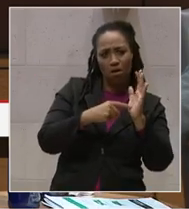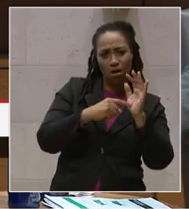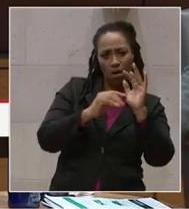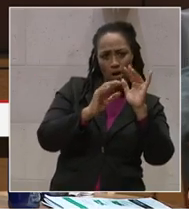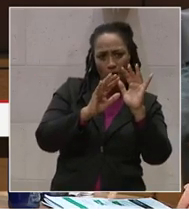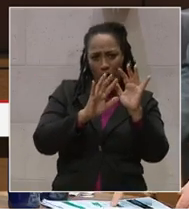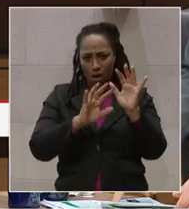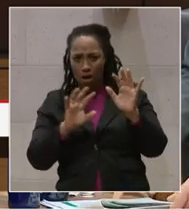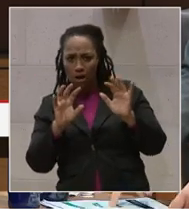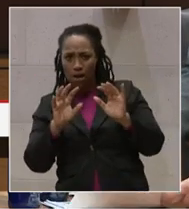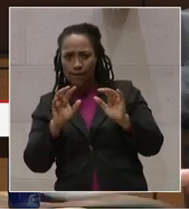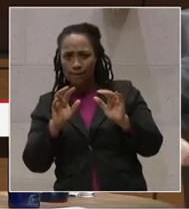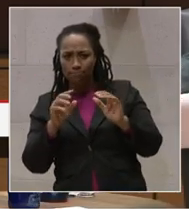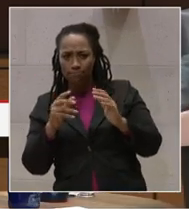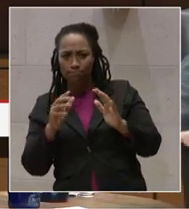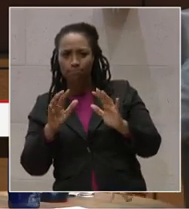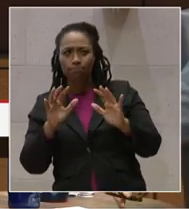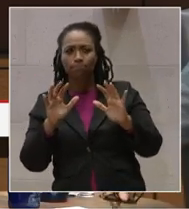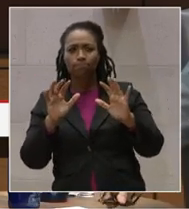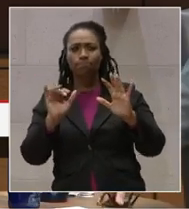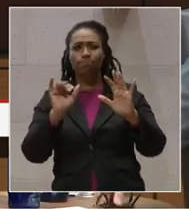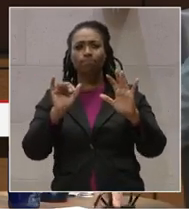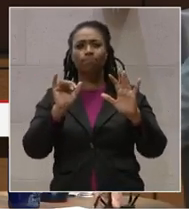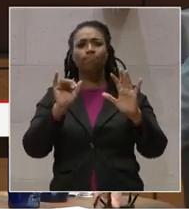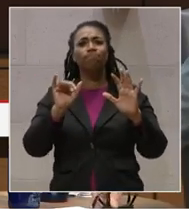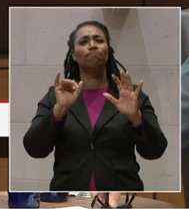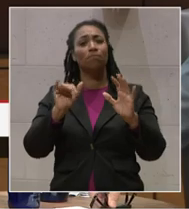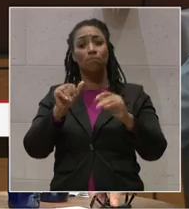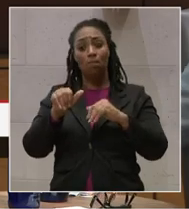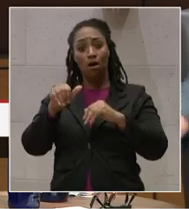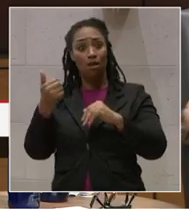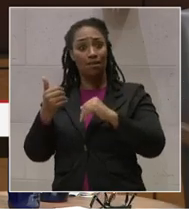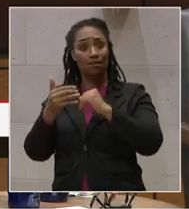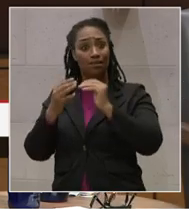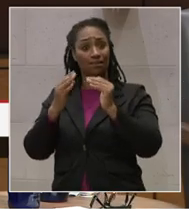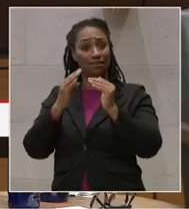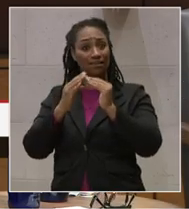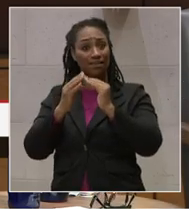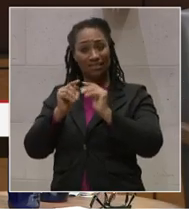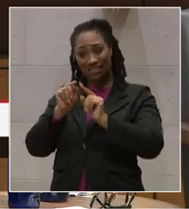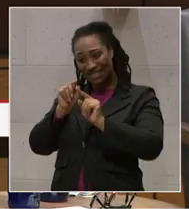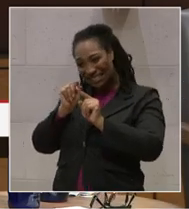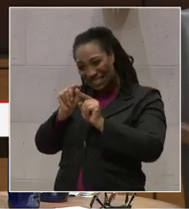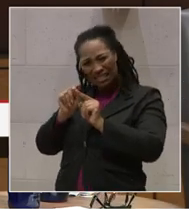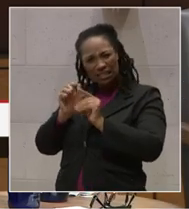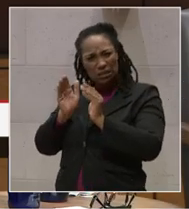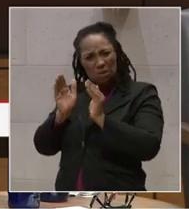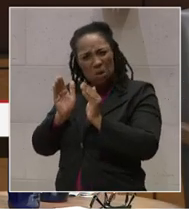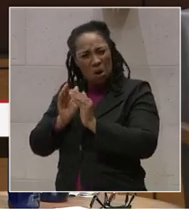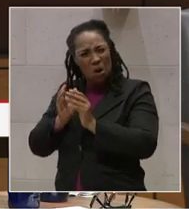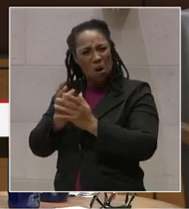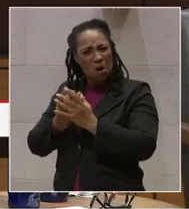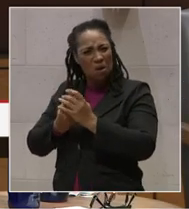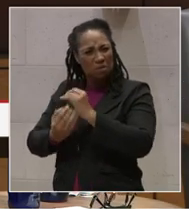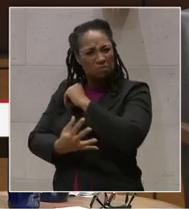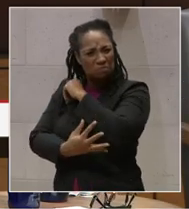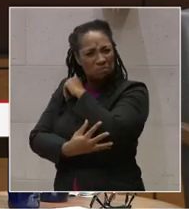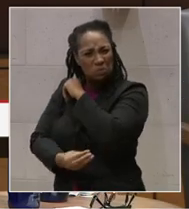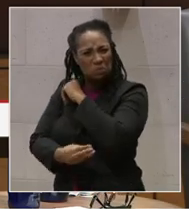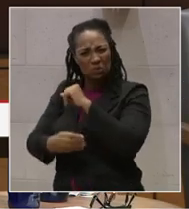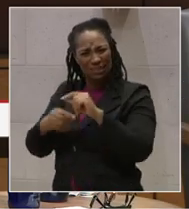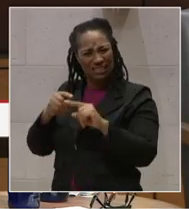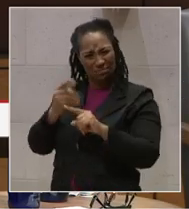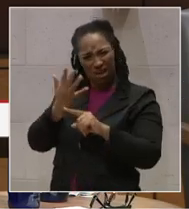of the city, 15,000 affordable homes. That was something that was pinpointed by residents, and so that led us